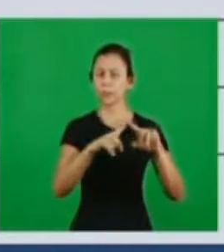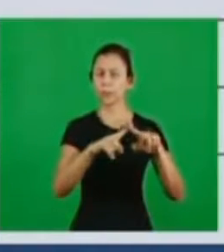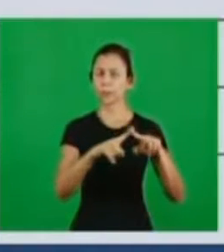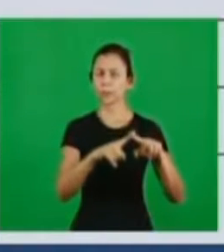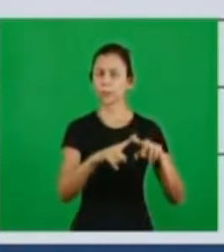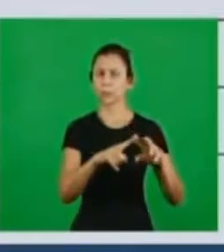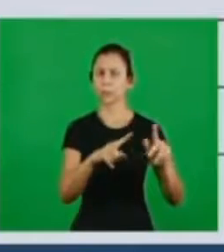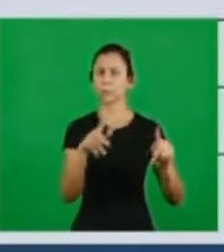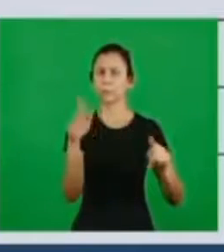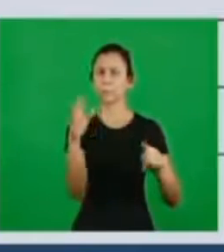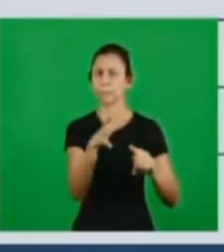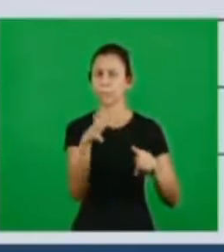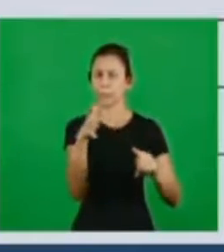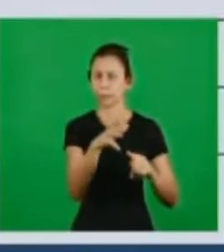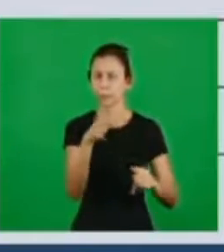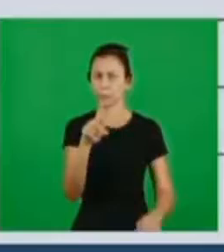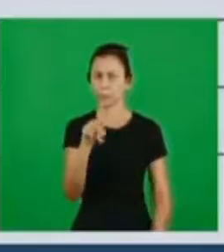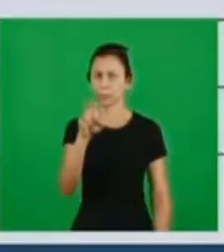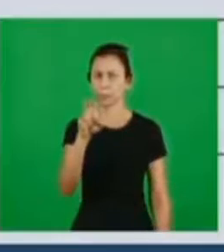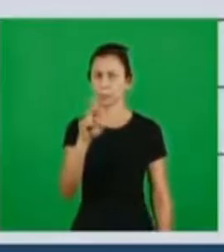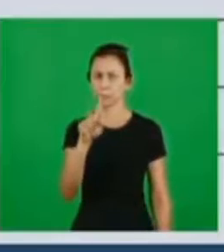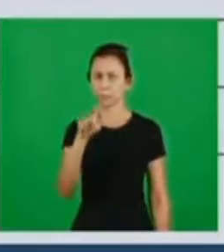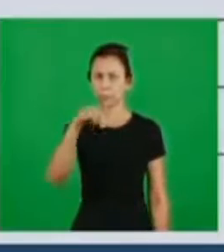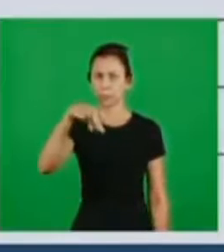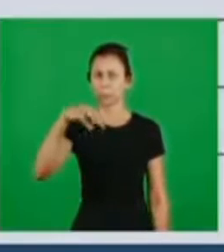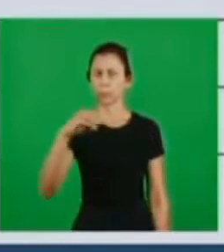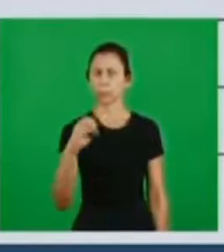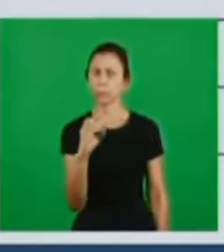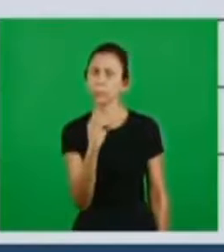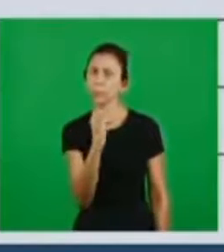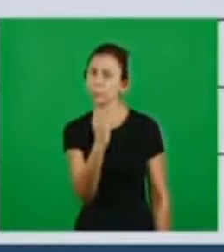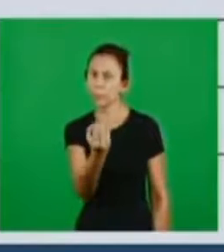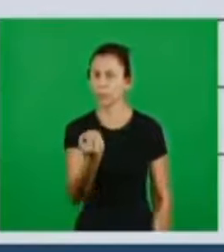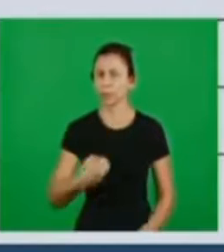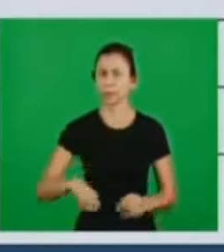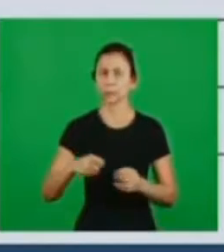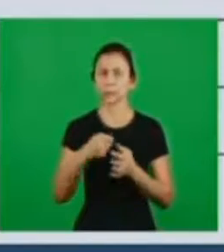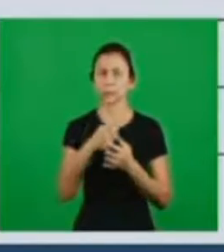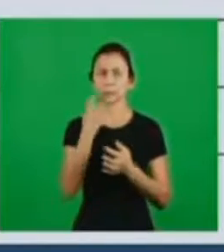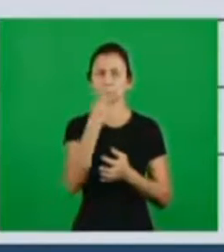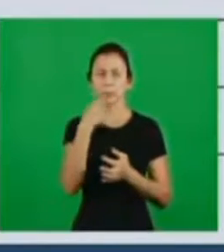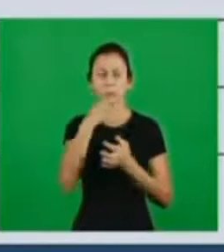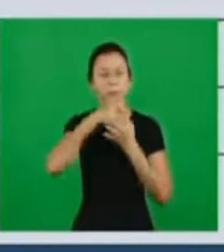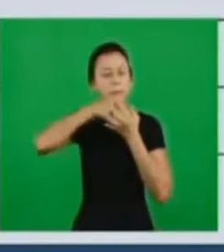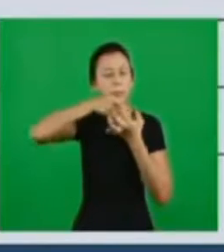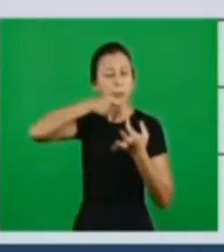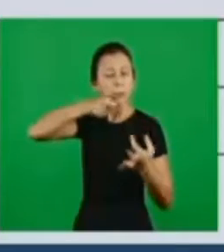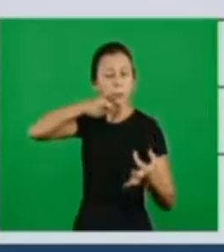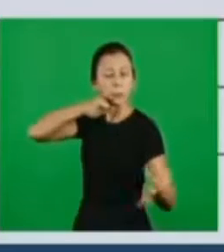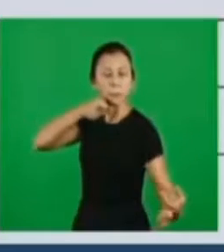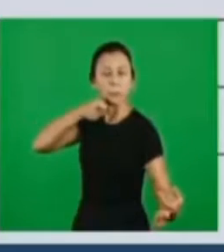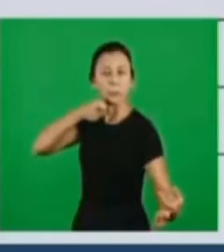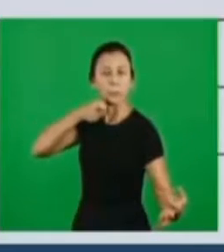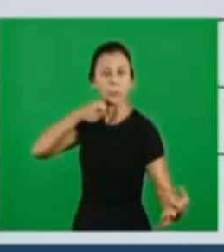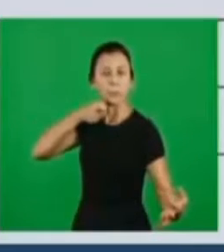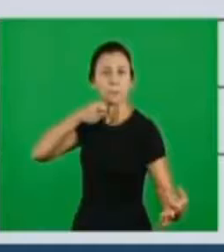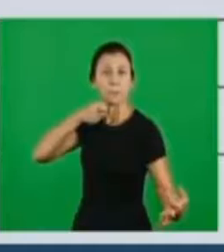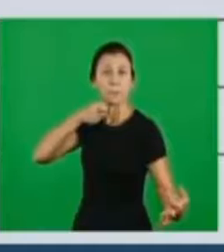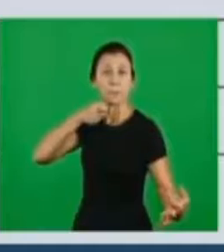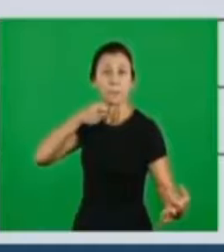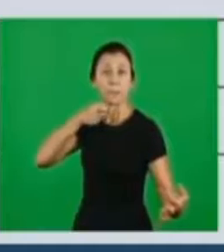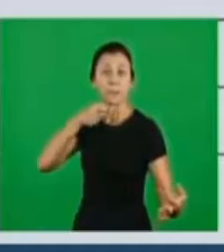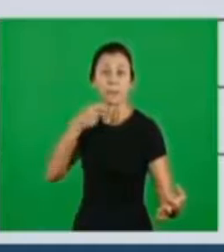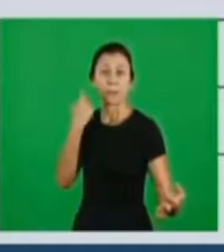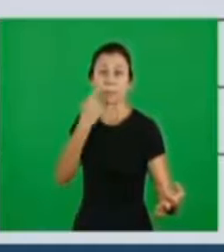Oh, the Church of Pergamon, and the angel of the Church of Pergamon write, this thing says, he who was has the